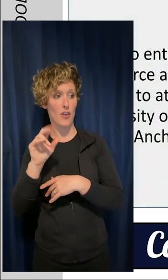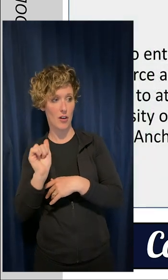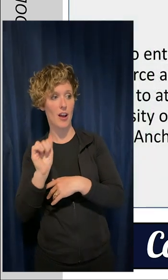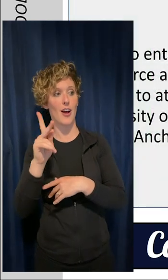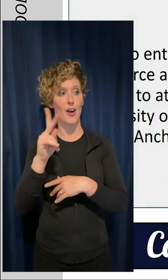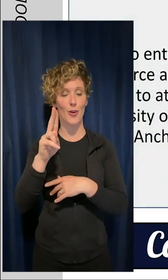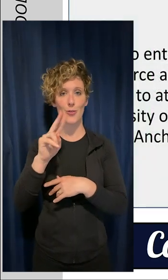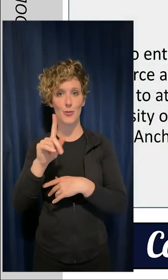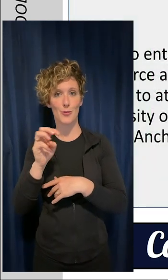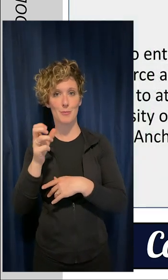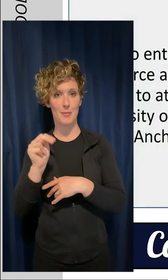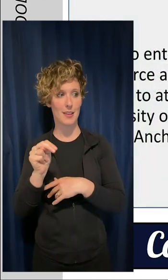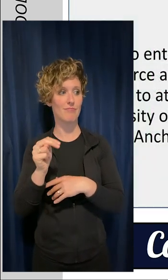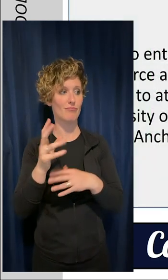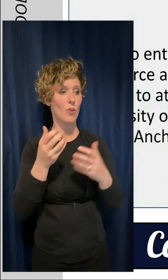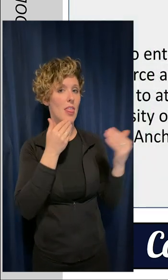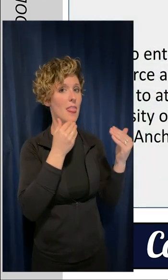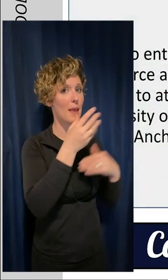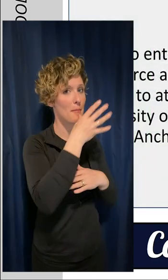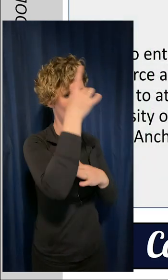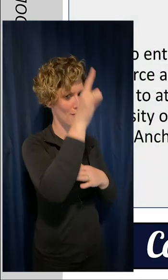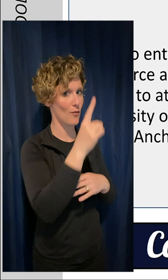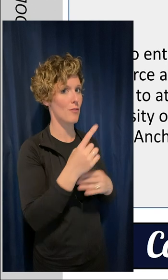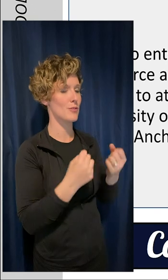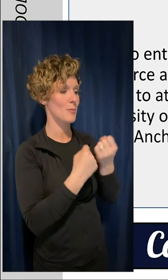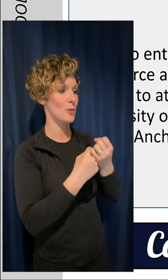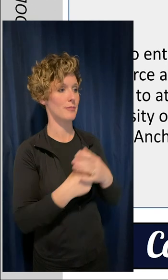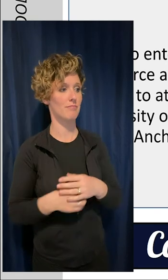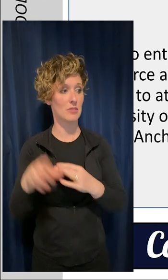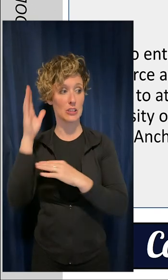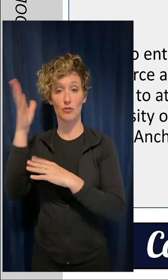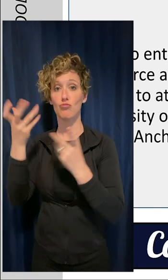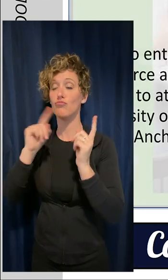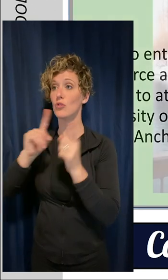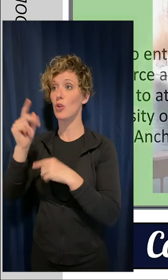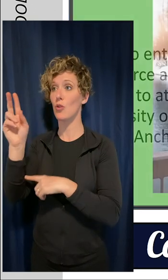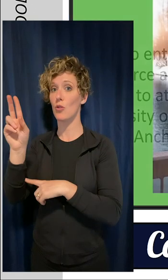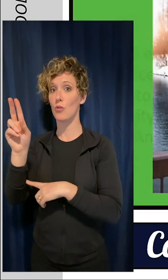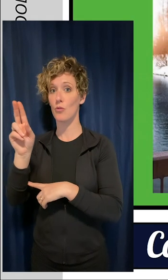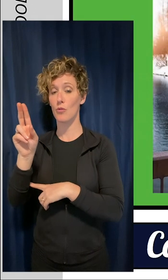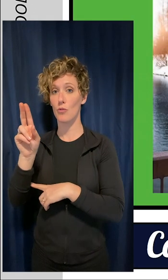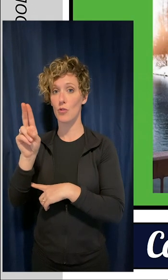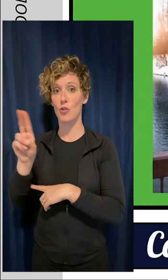In the future, she plans to enter the workforce and save money to attend the University of Alaska Anchorage.